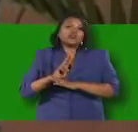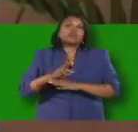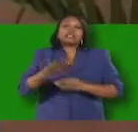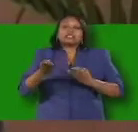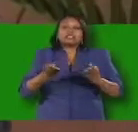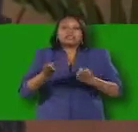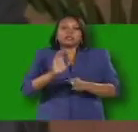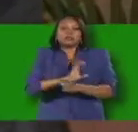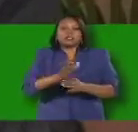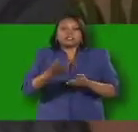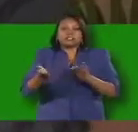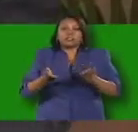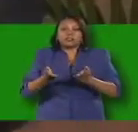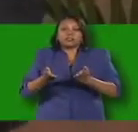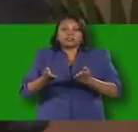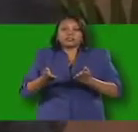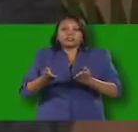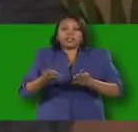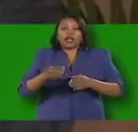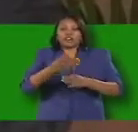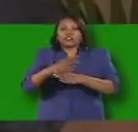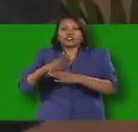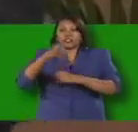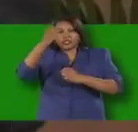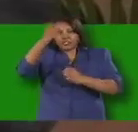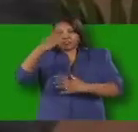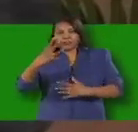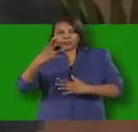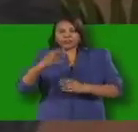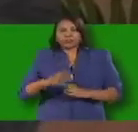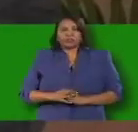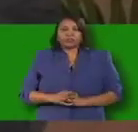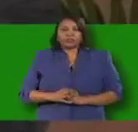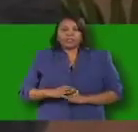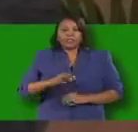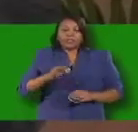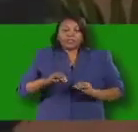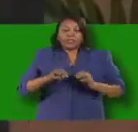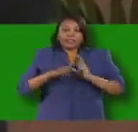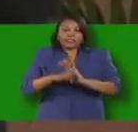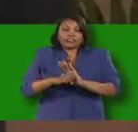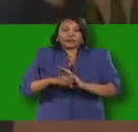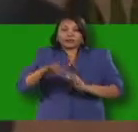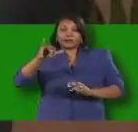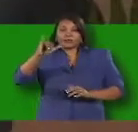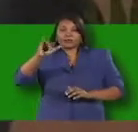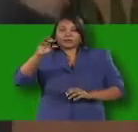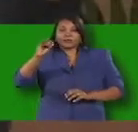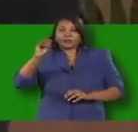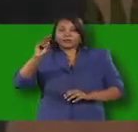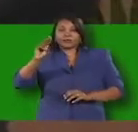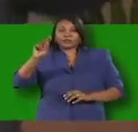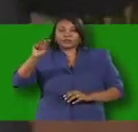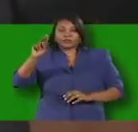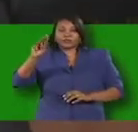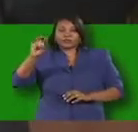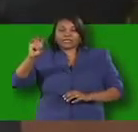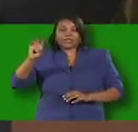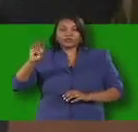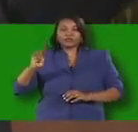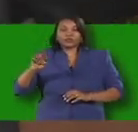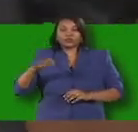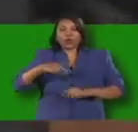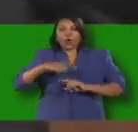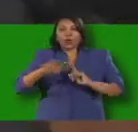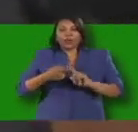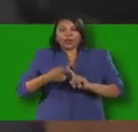distribution networks. If you go to YouTube, your YouTube feed is coming from a server based on the cloud